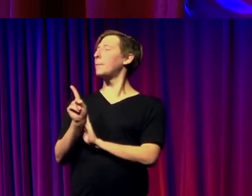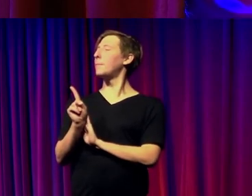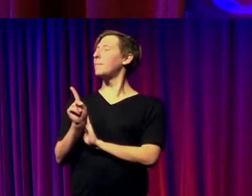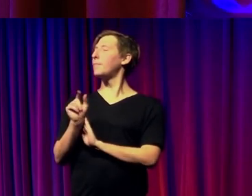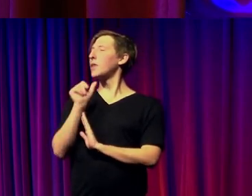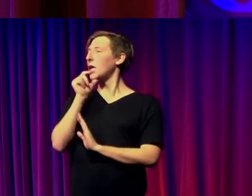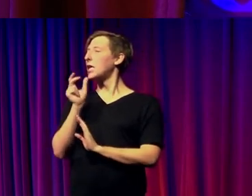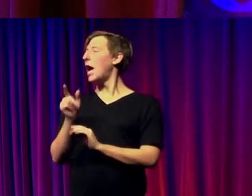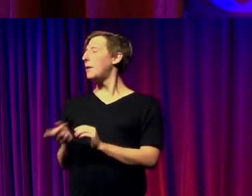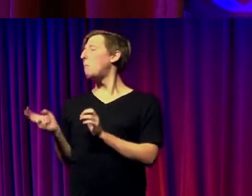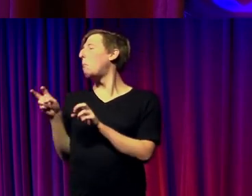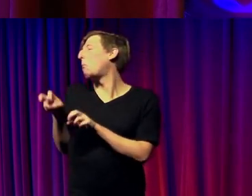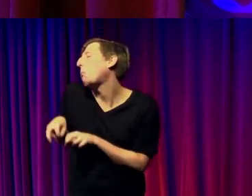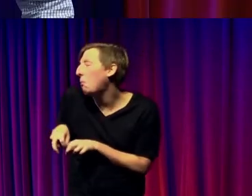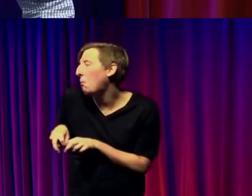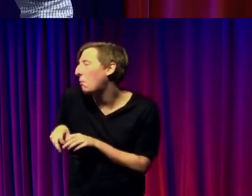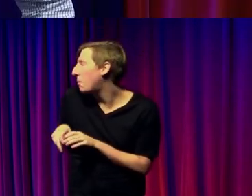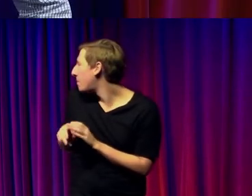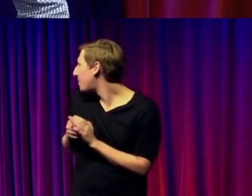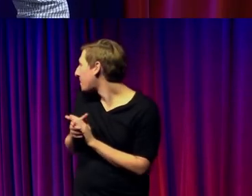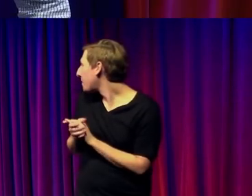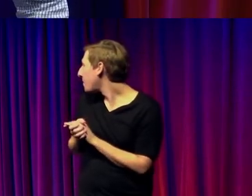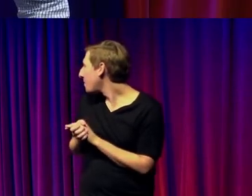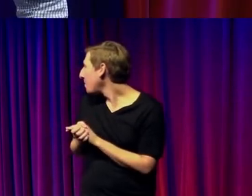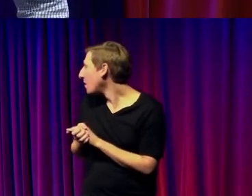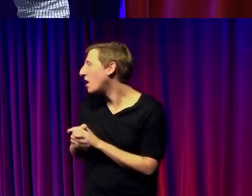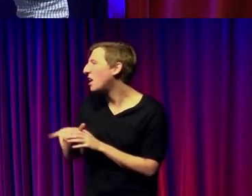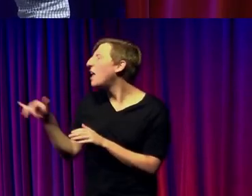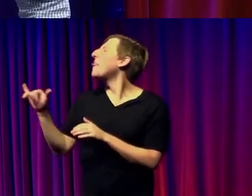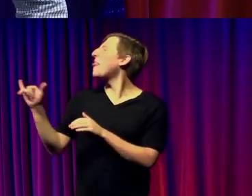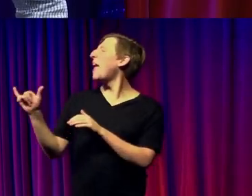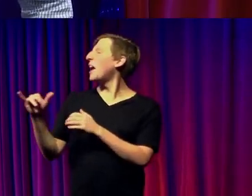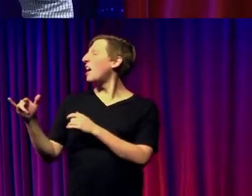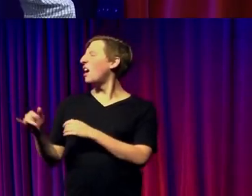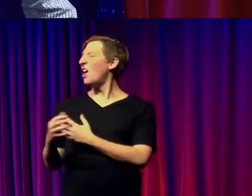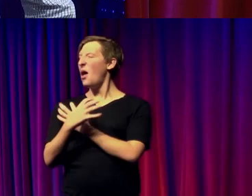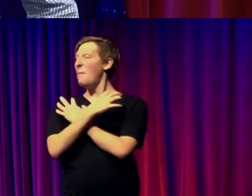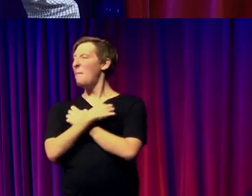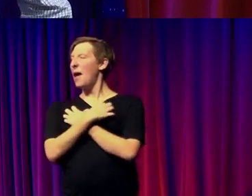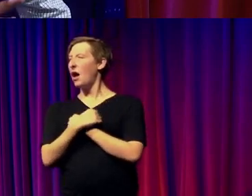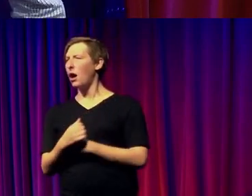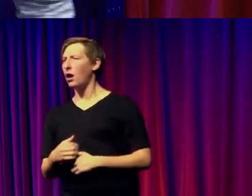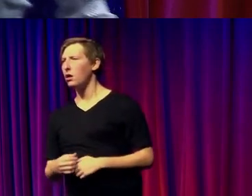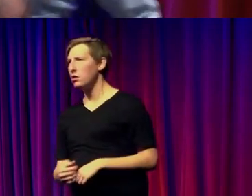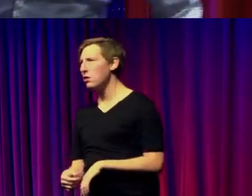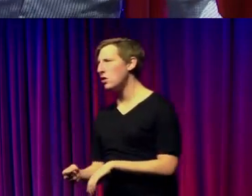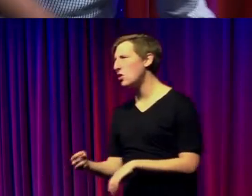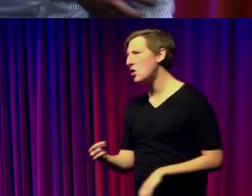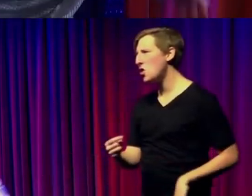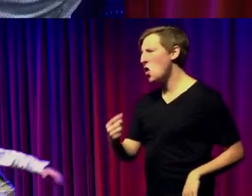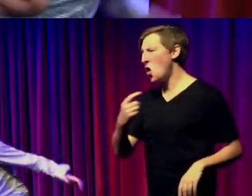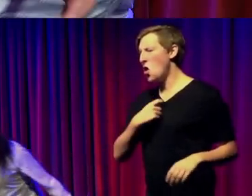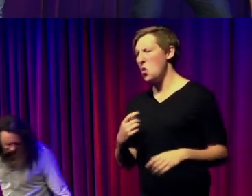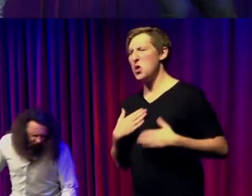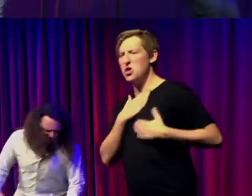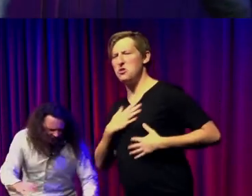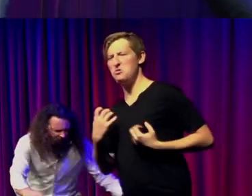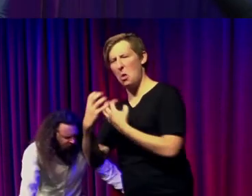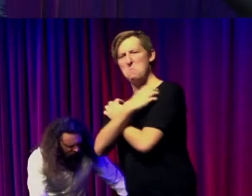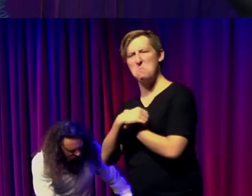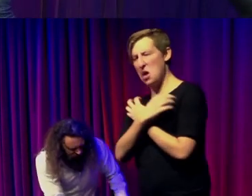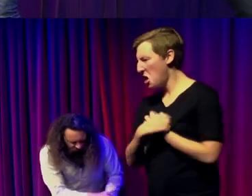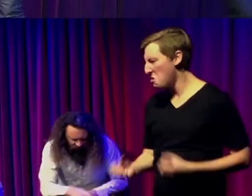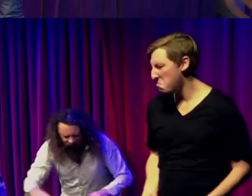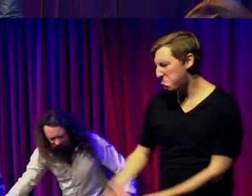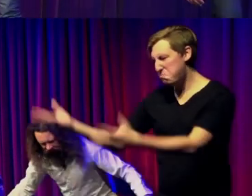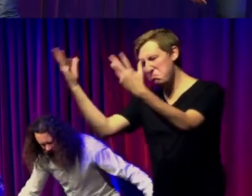of hunched over. Some sort of bear. That's why we don't like you. We like things everywhere. We're omnivores. We can